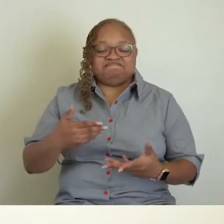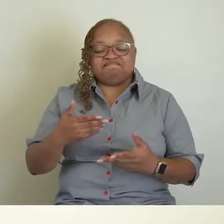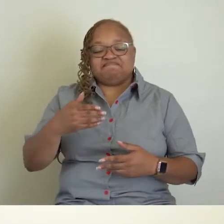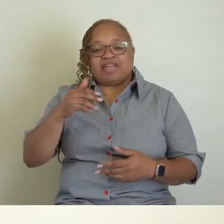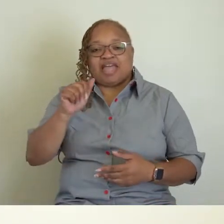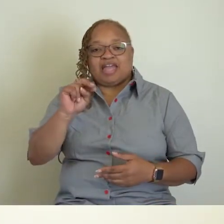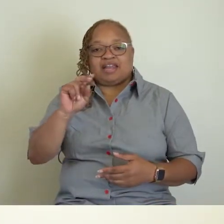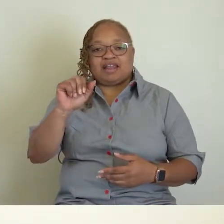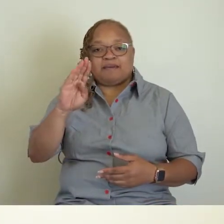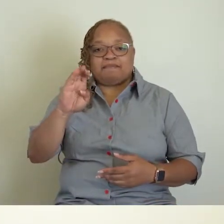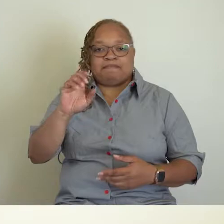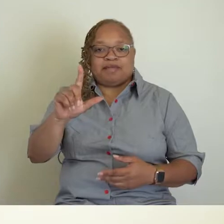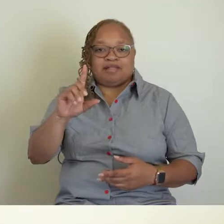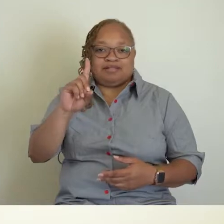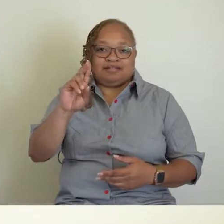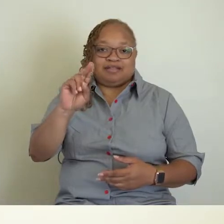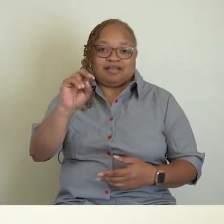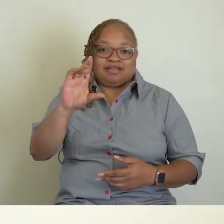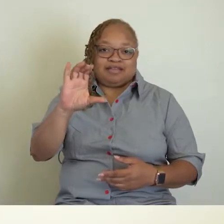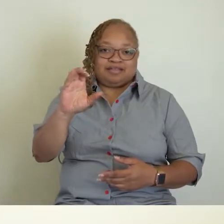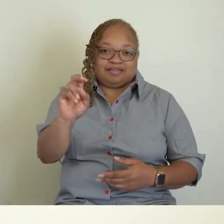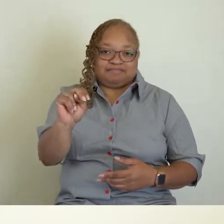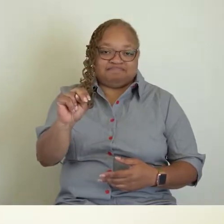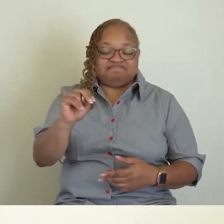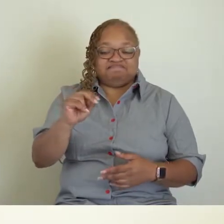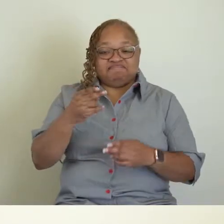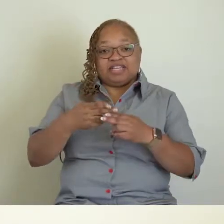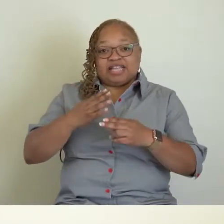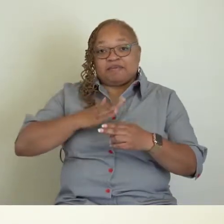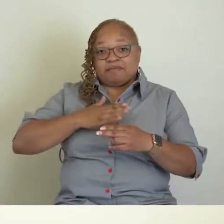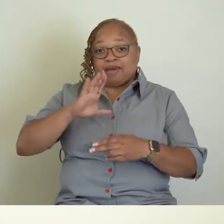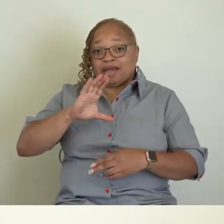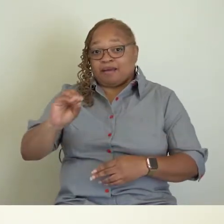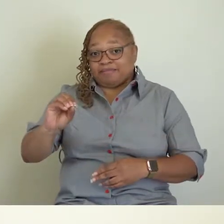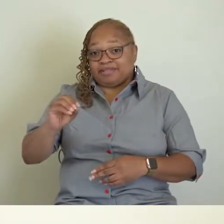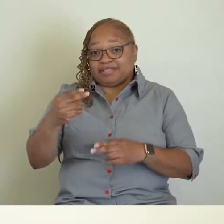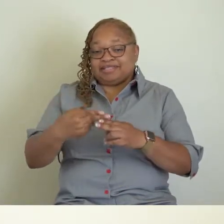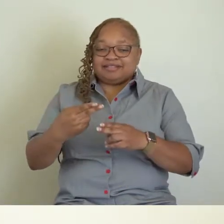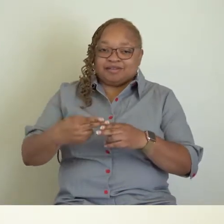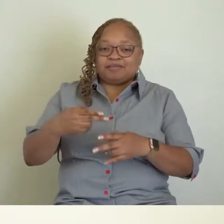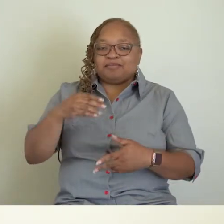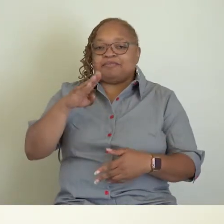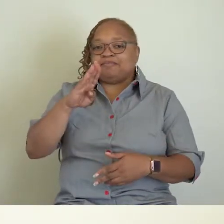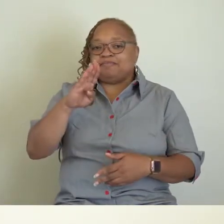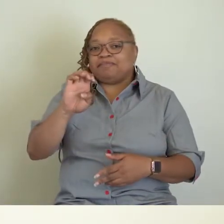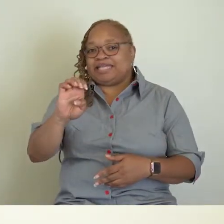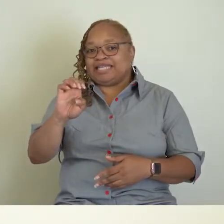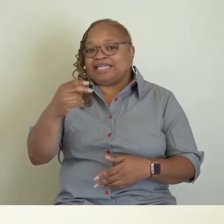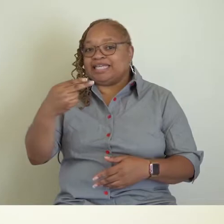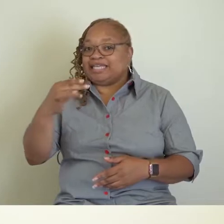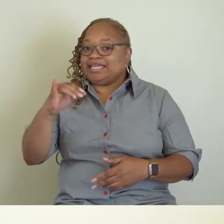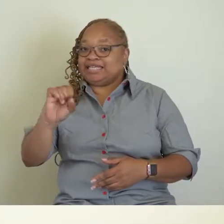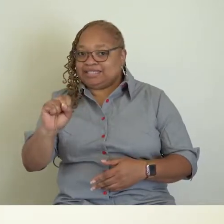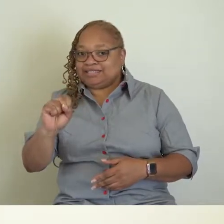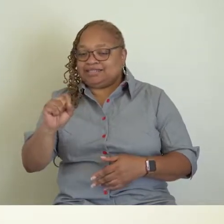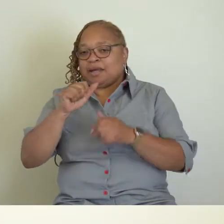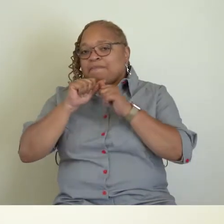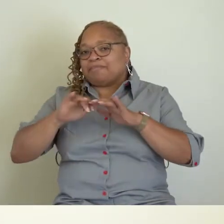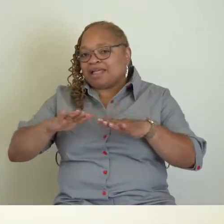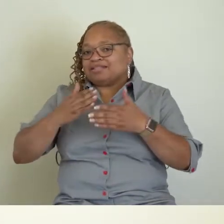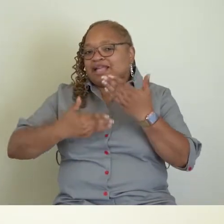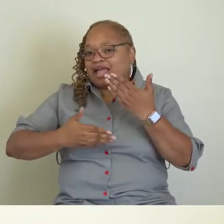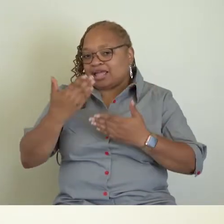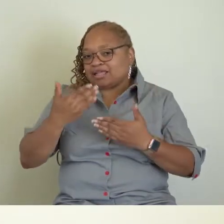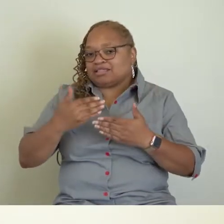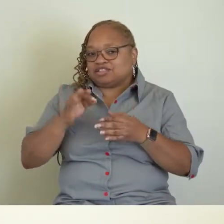is Annabelle Duncan, and the name of my company is Be His, Blessed Hands Interpreting Services. Blessed Hands